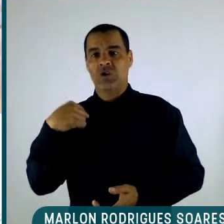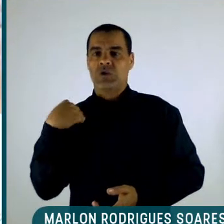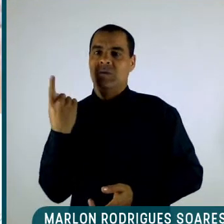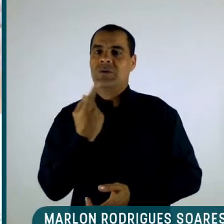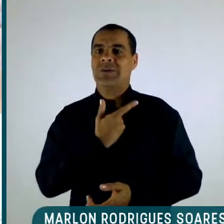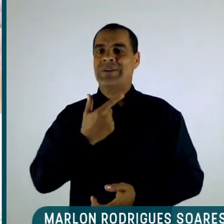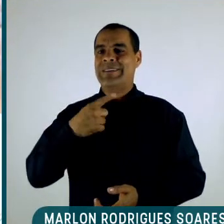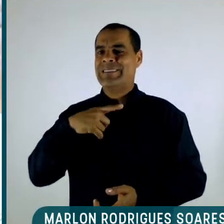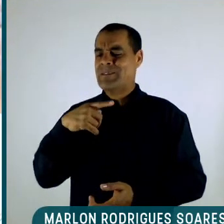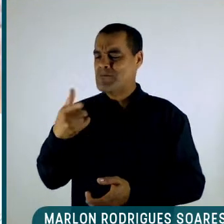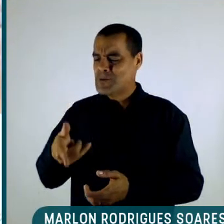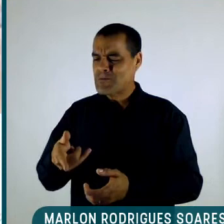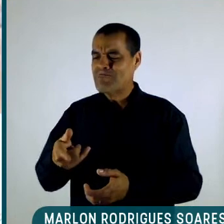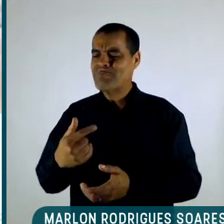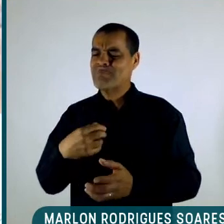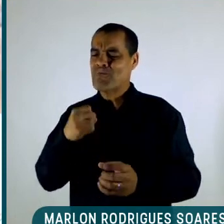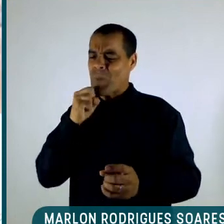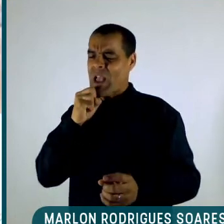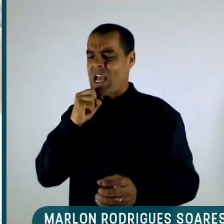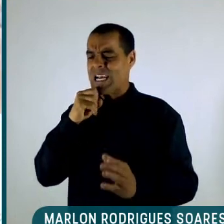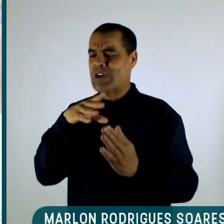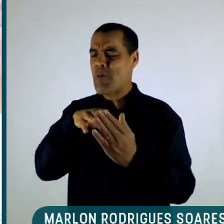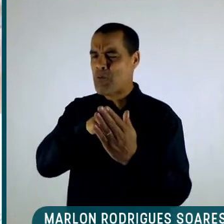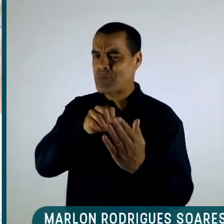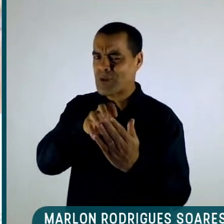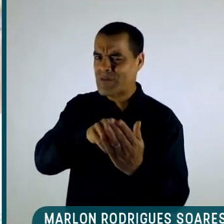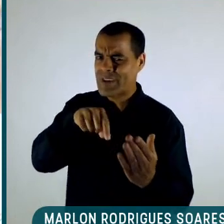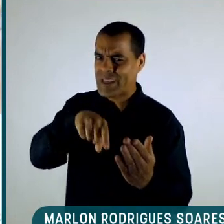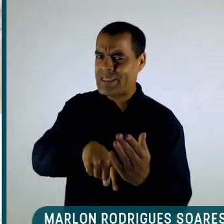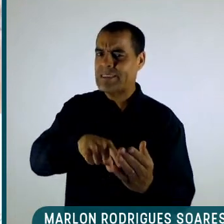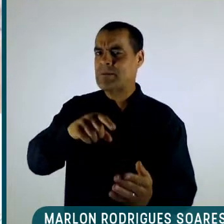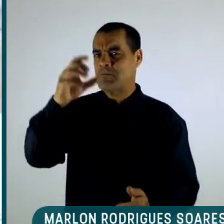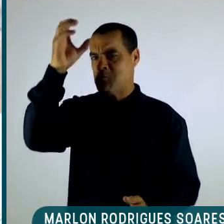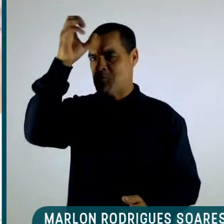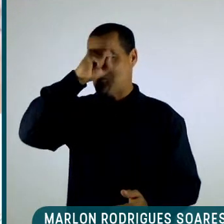I think it's remarkable. I think we have a lesson.